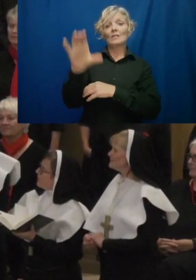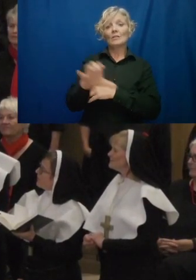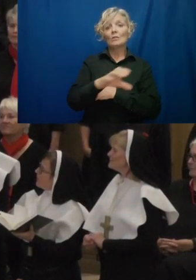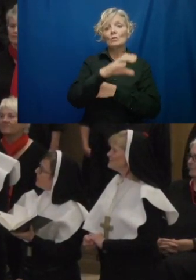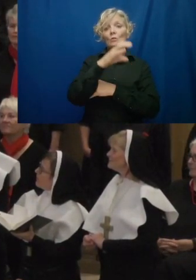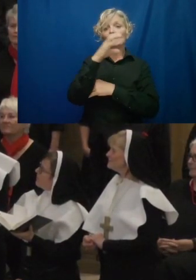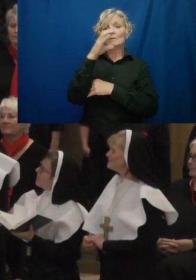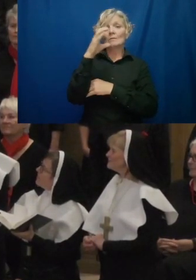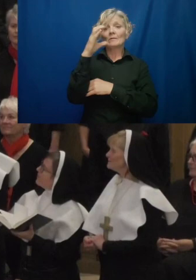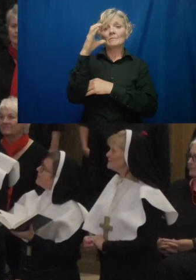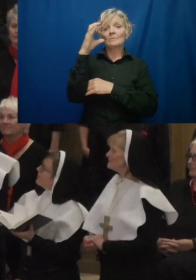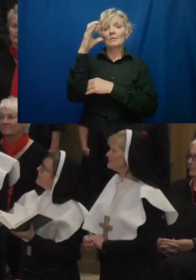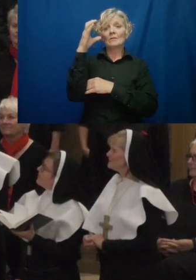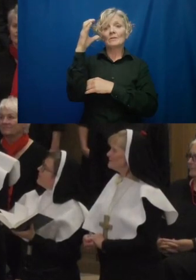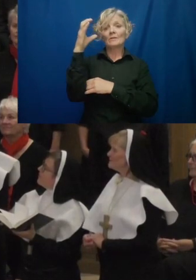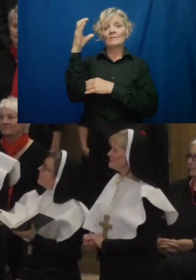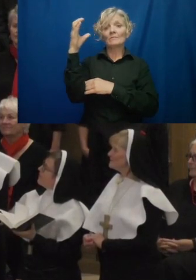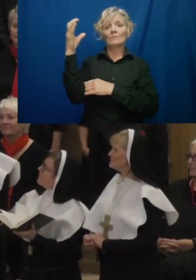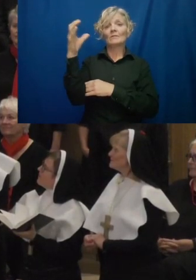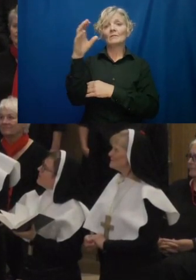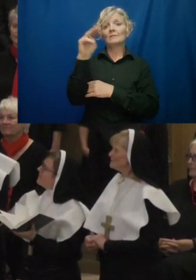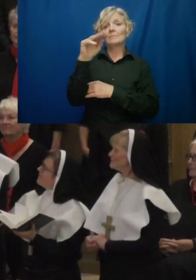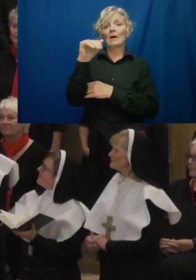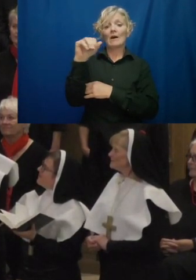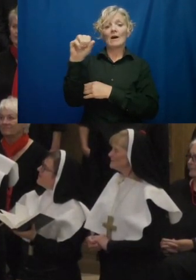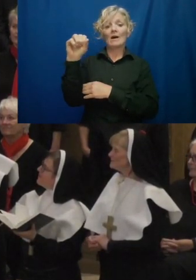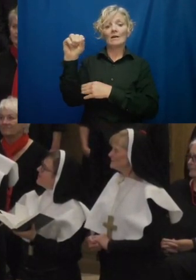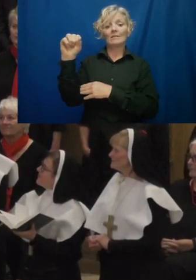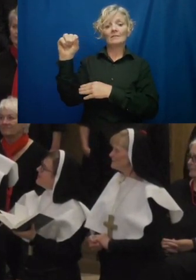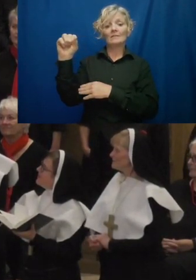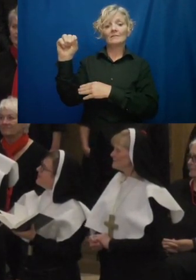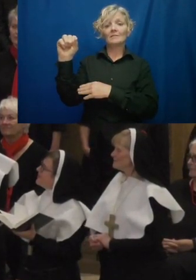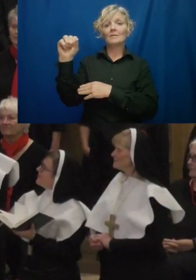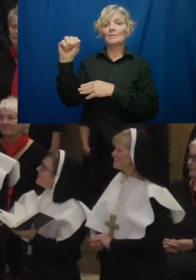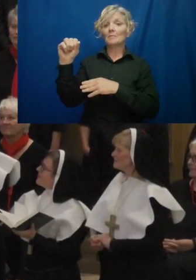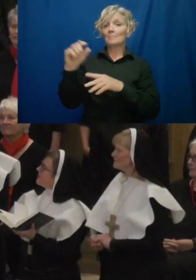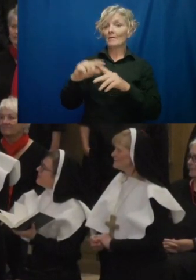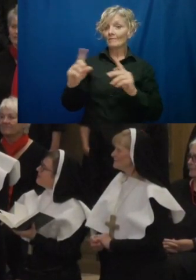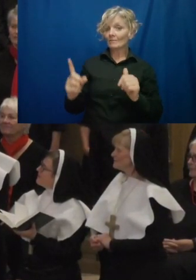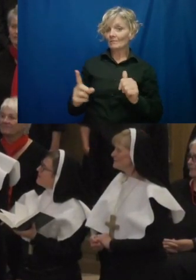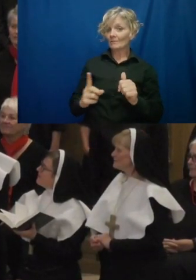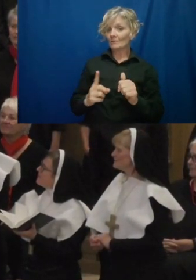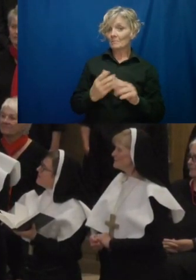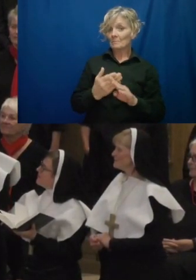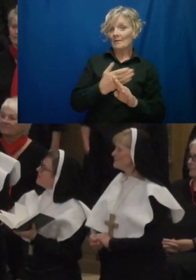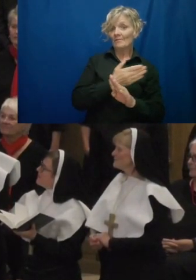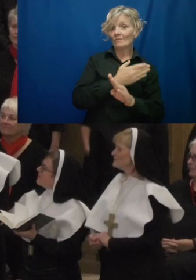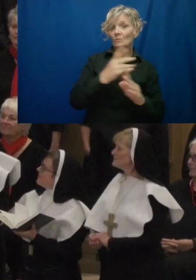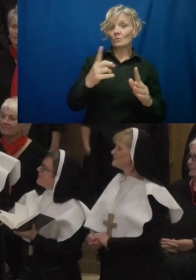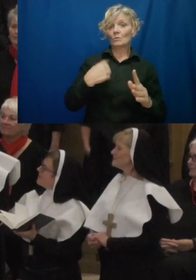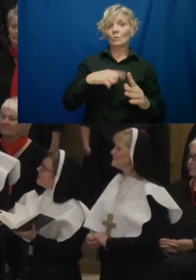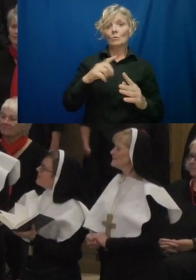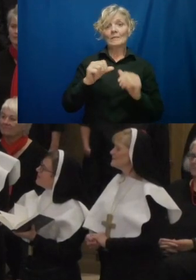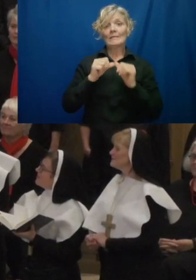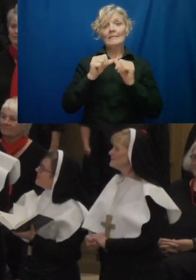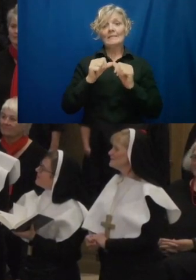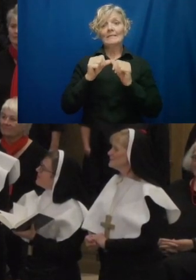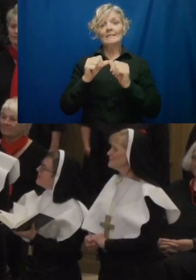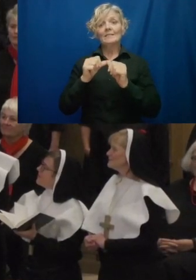to celebrate the Mass of Christmas. But before